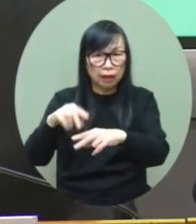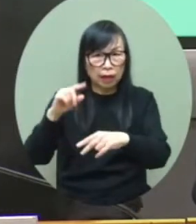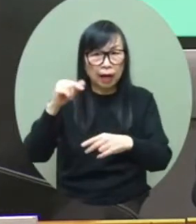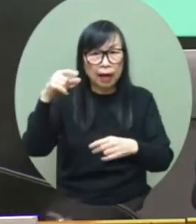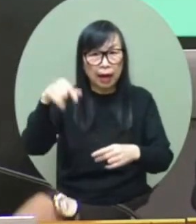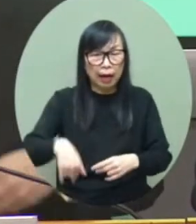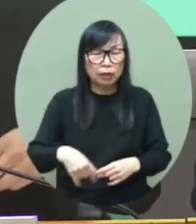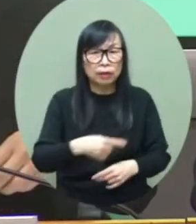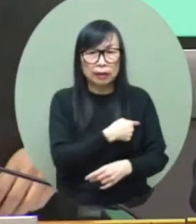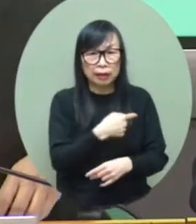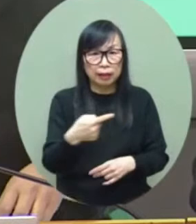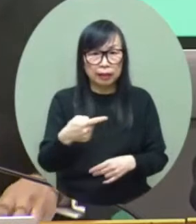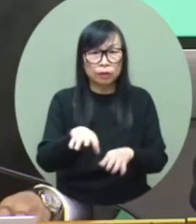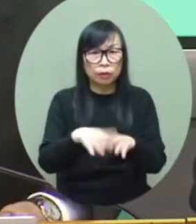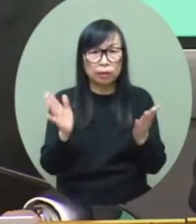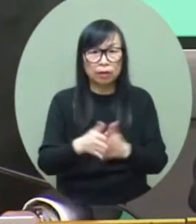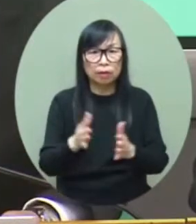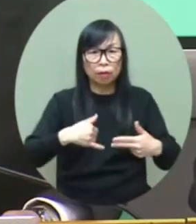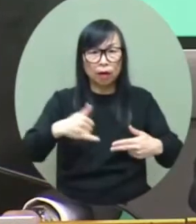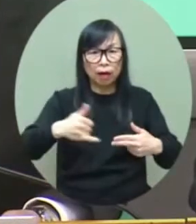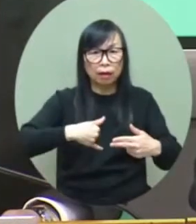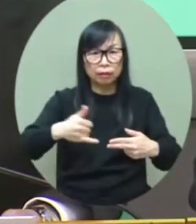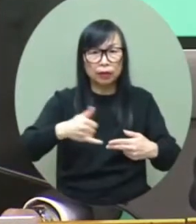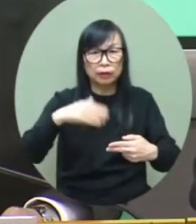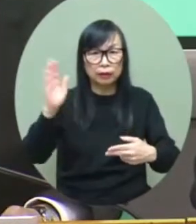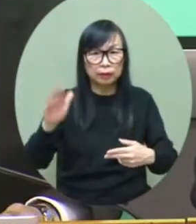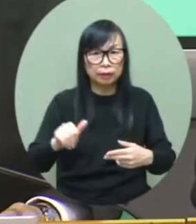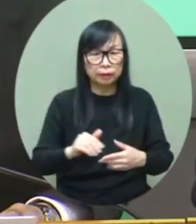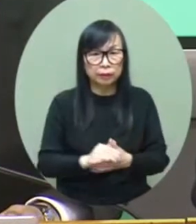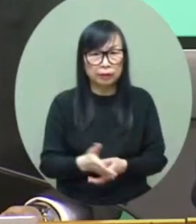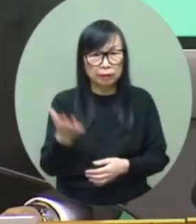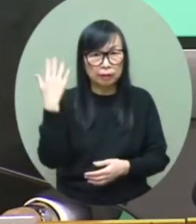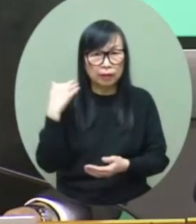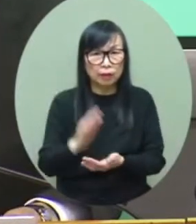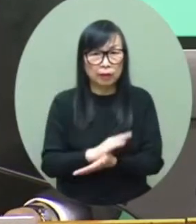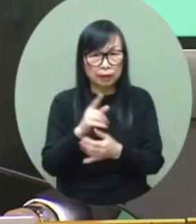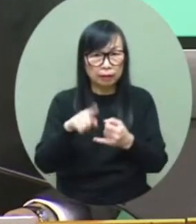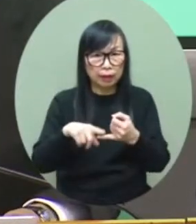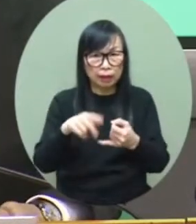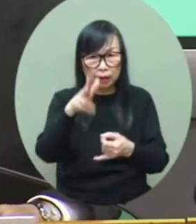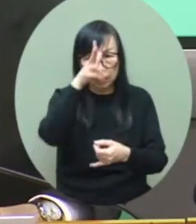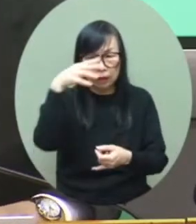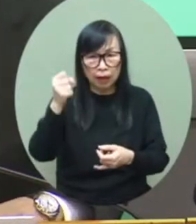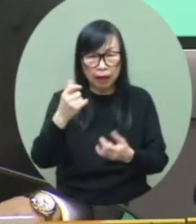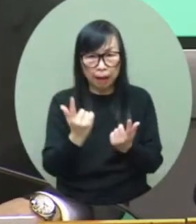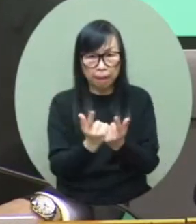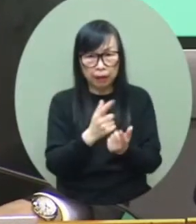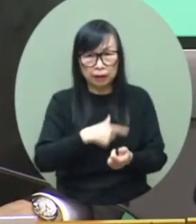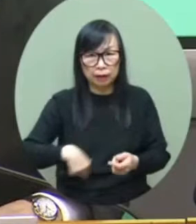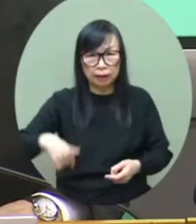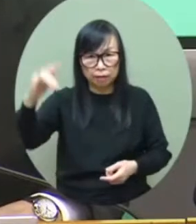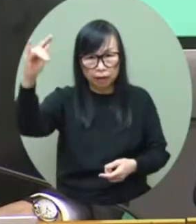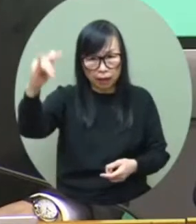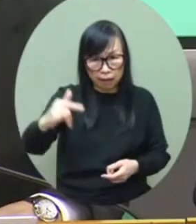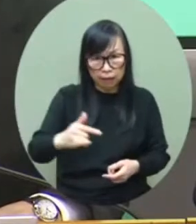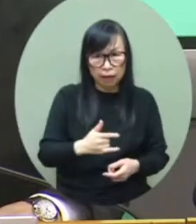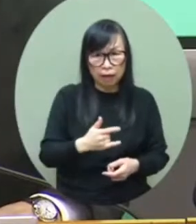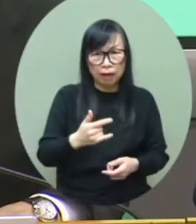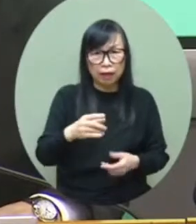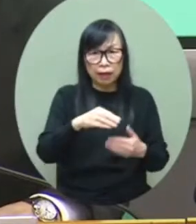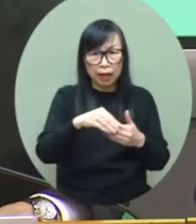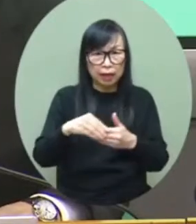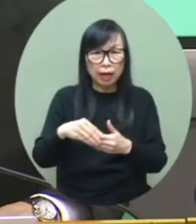the central authorities, the Guangdong provincial government and the Shenzhen municipal government, and we will start full resumption of normal travel from next